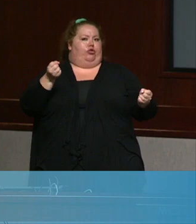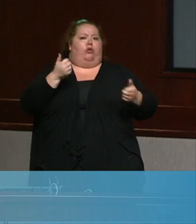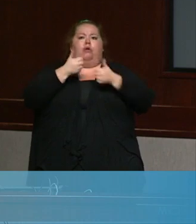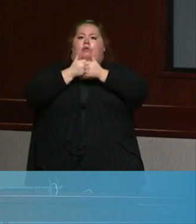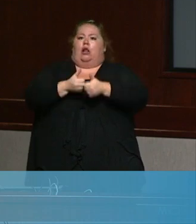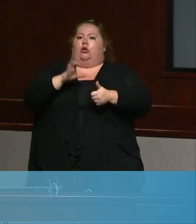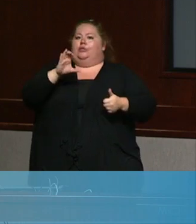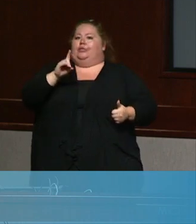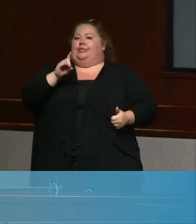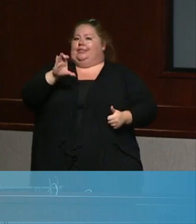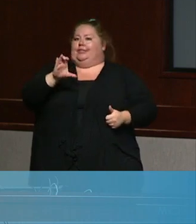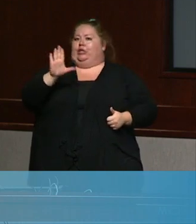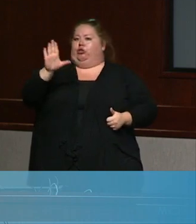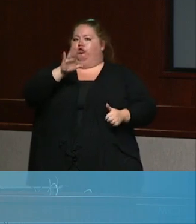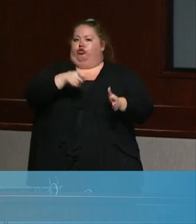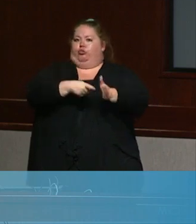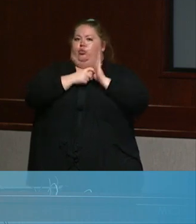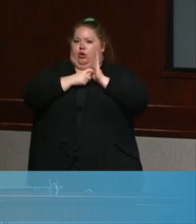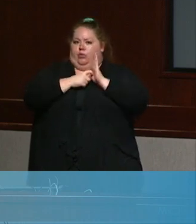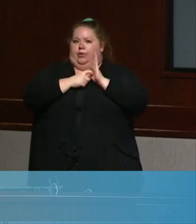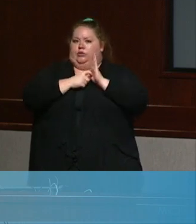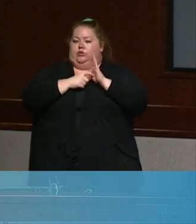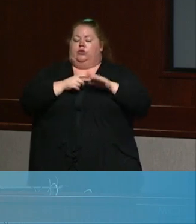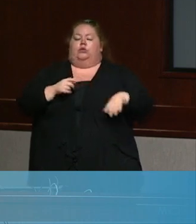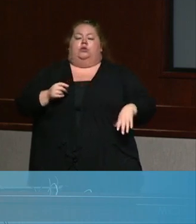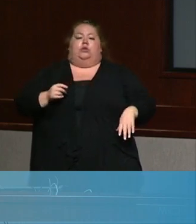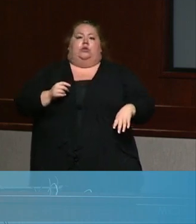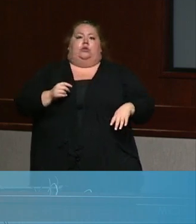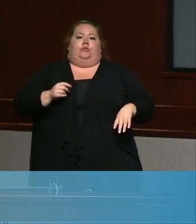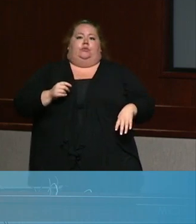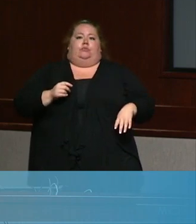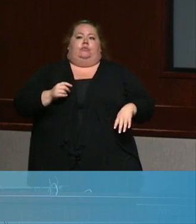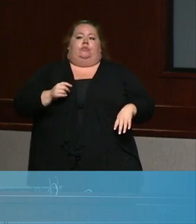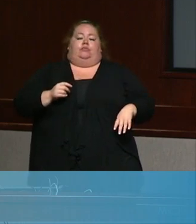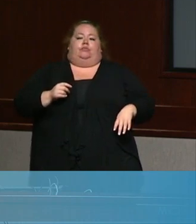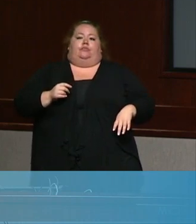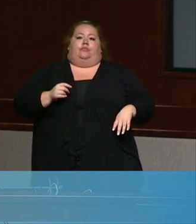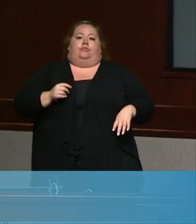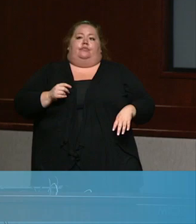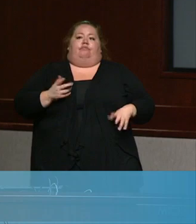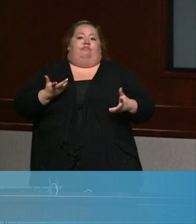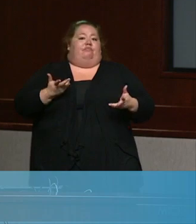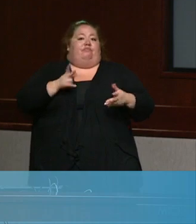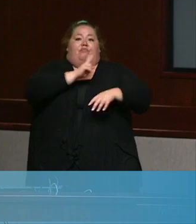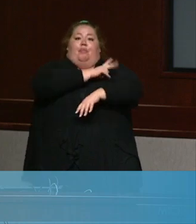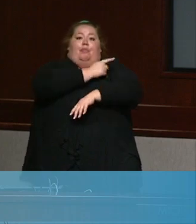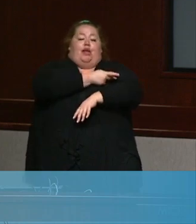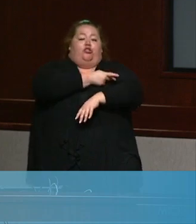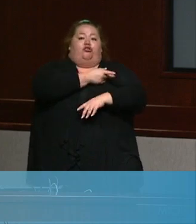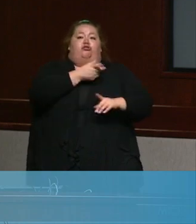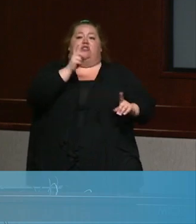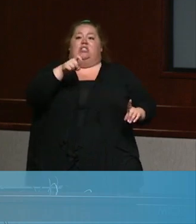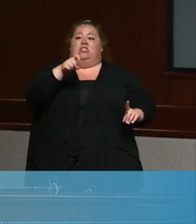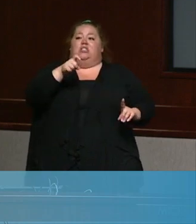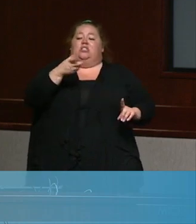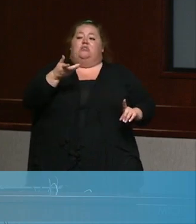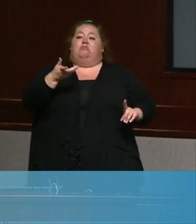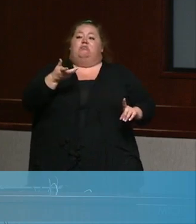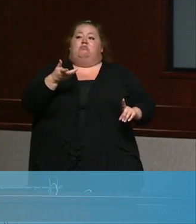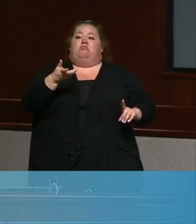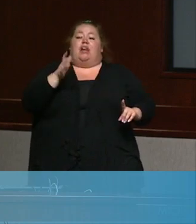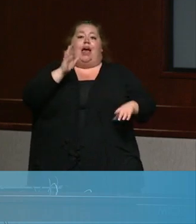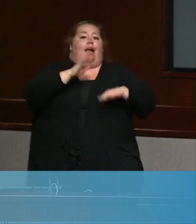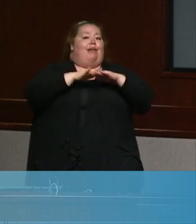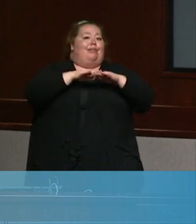for discontinuing isolation or transmission-based precautions in those settings. And so patients need to be at least 10